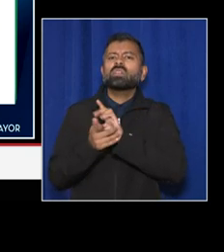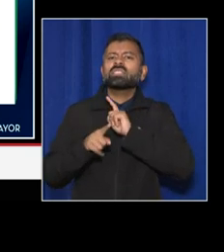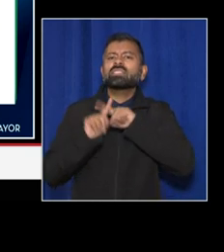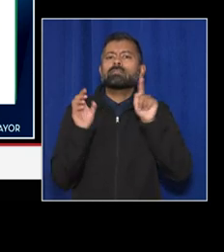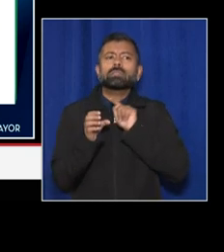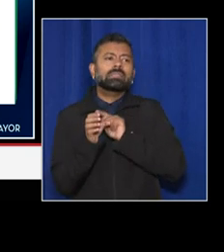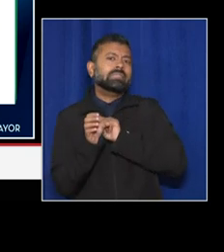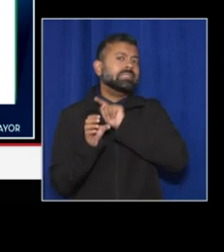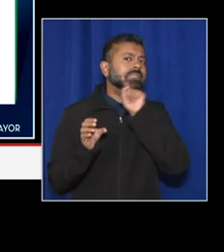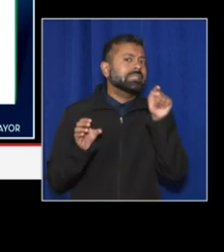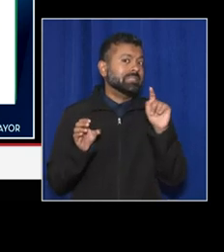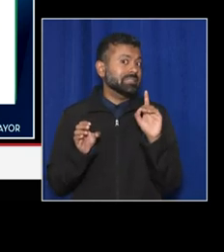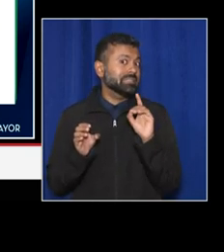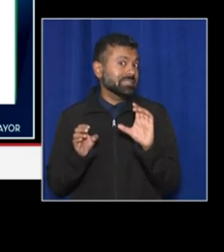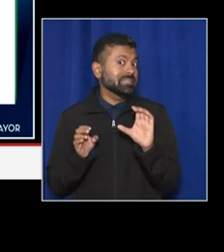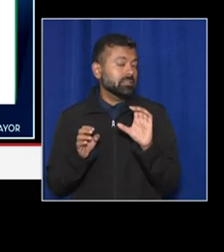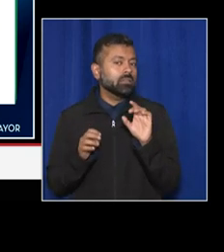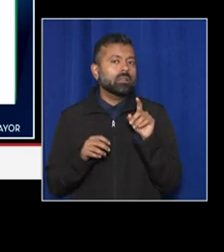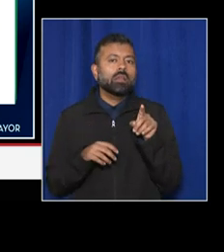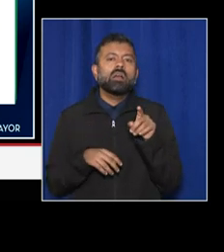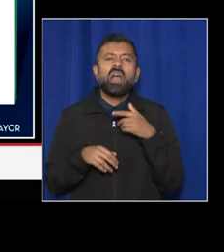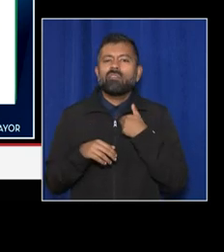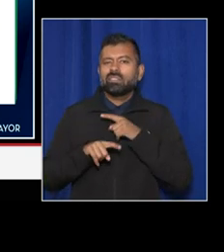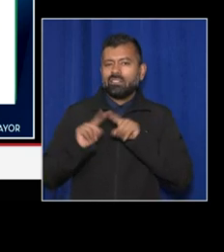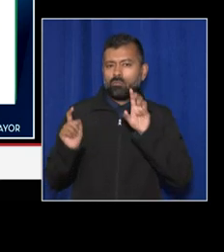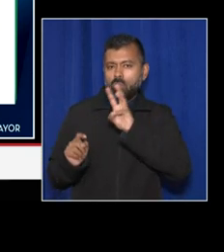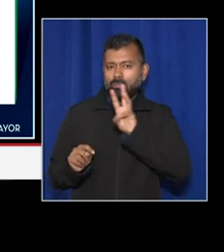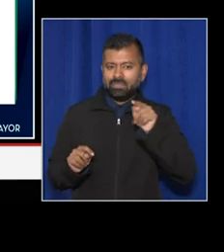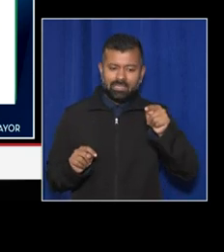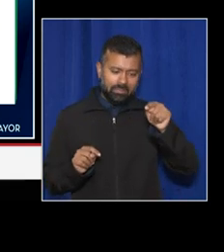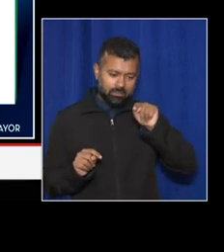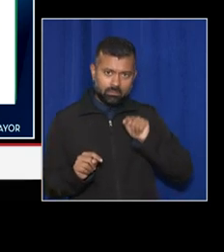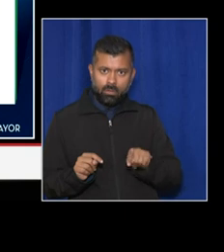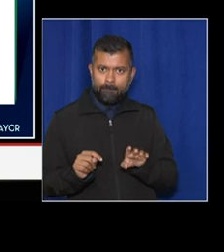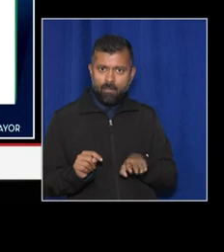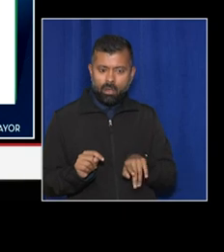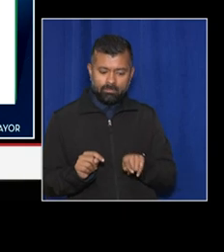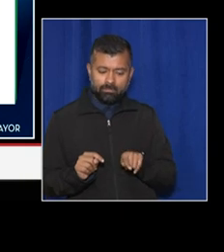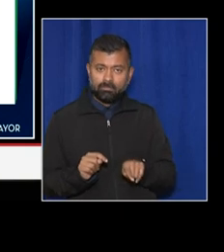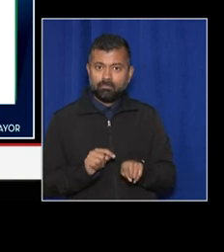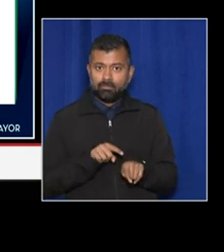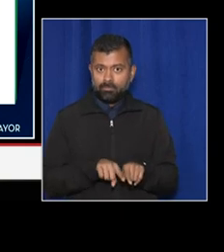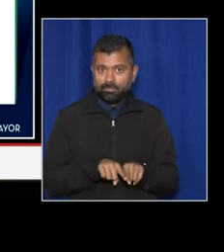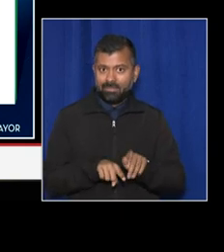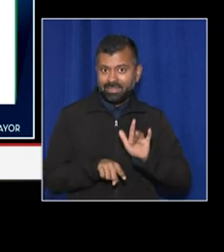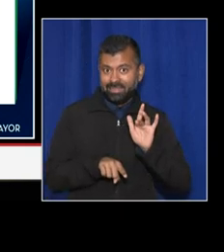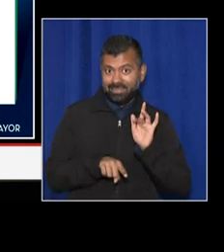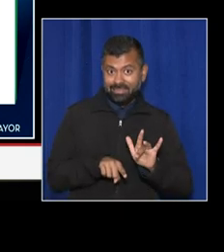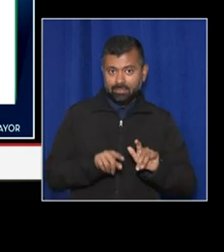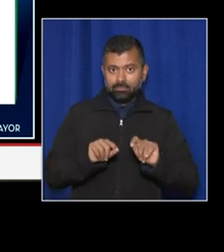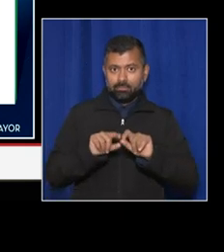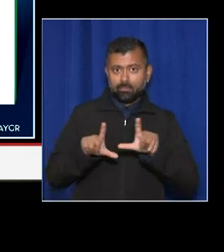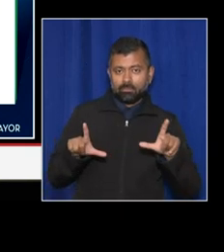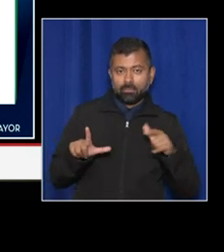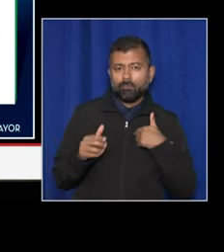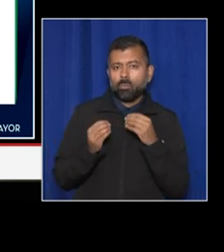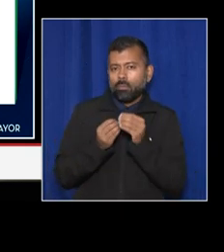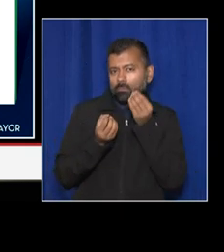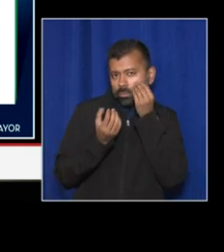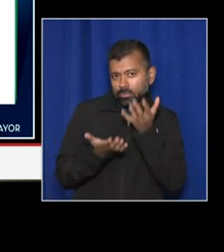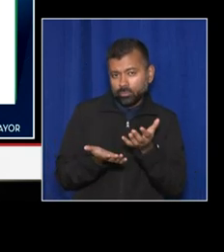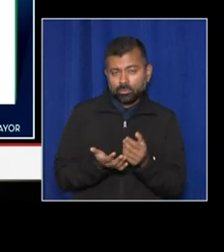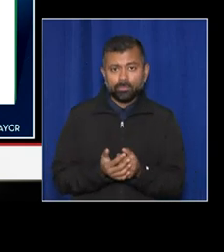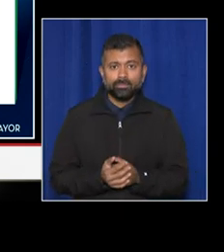complete and submit an application for alternative school options. In addition, if you have a younger child at home and you're interested